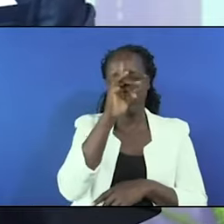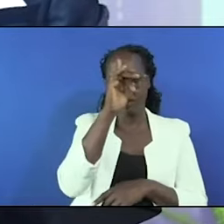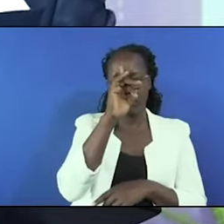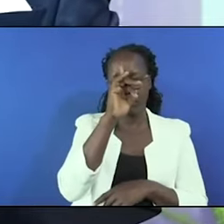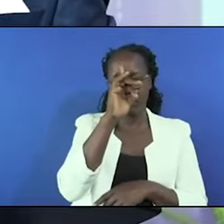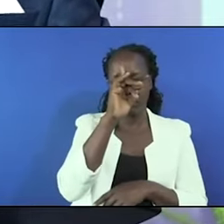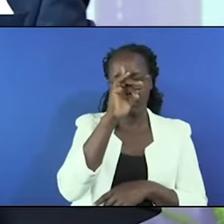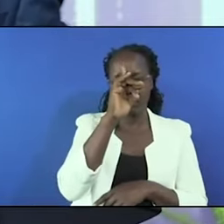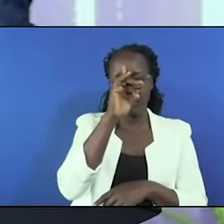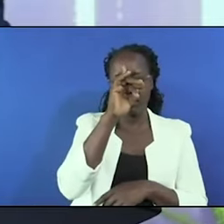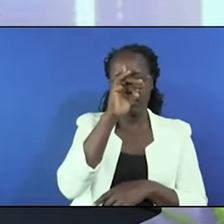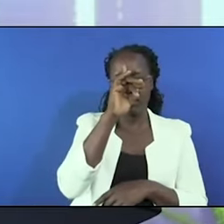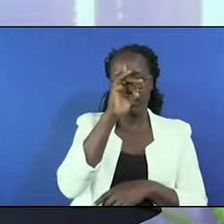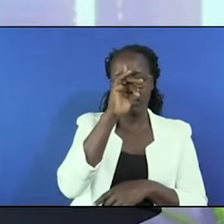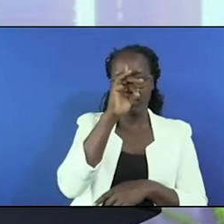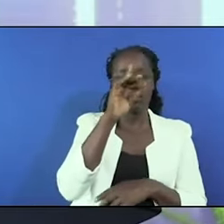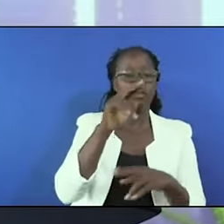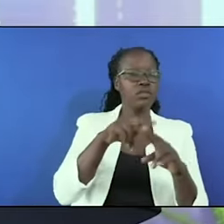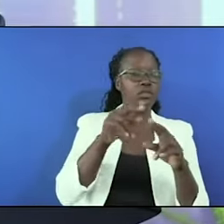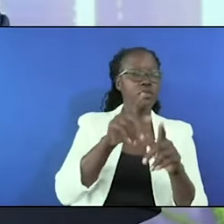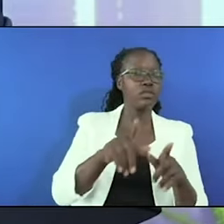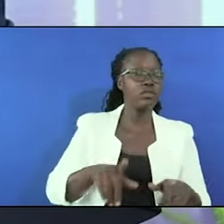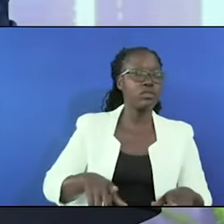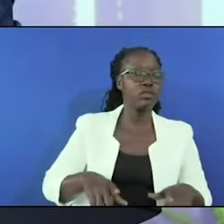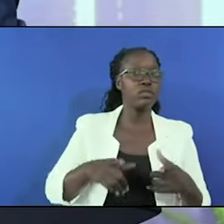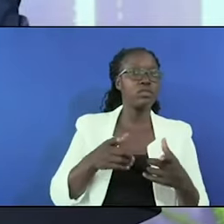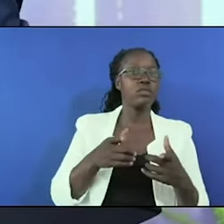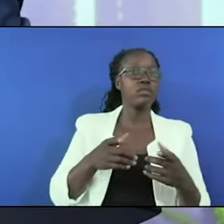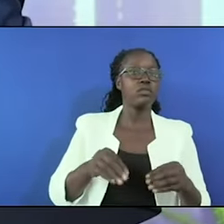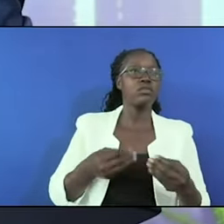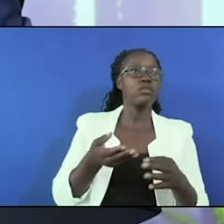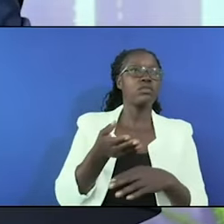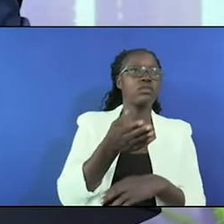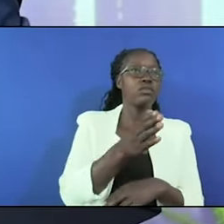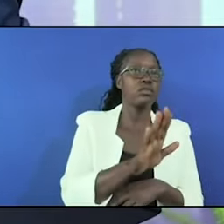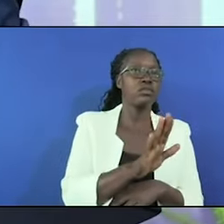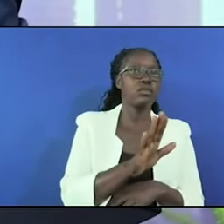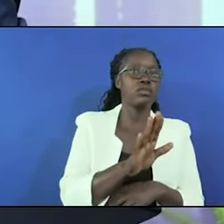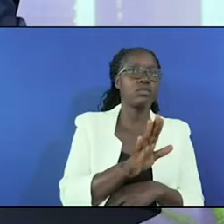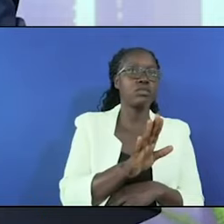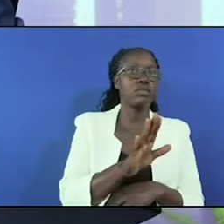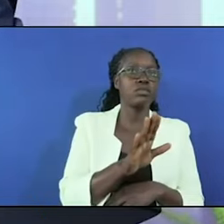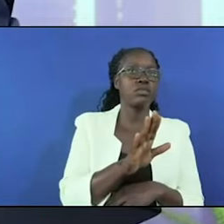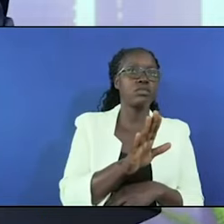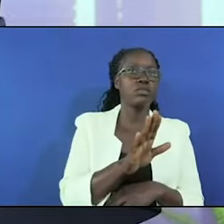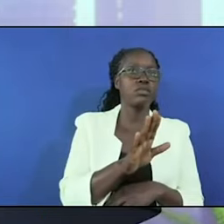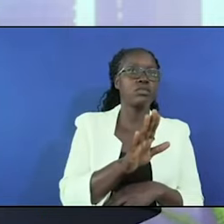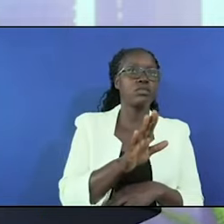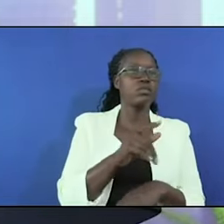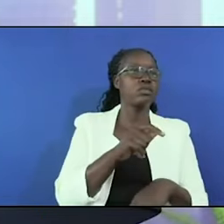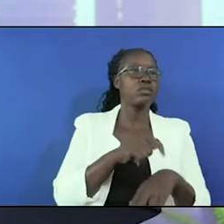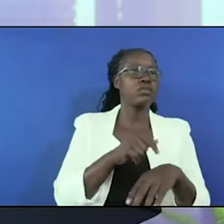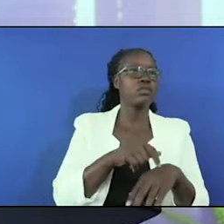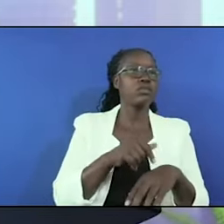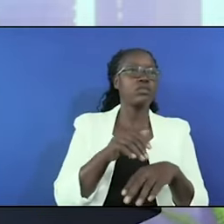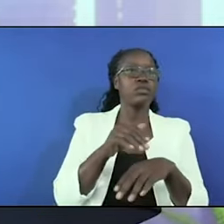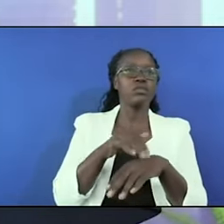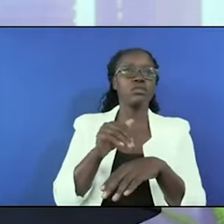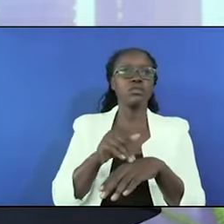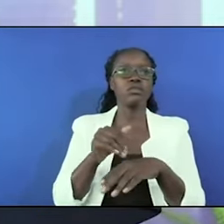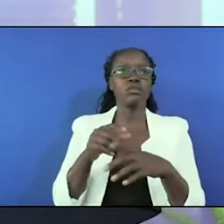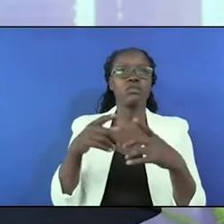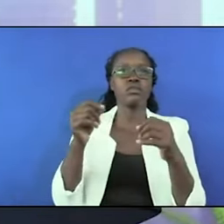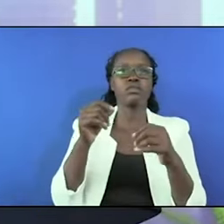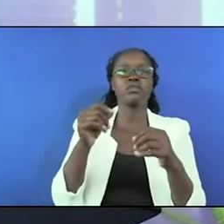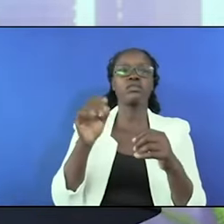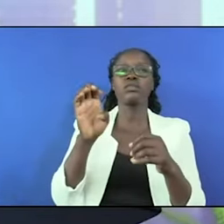serious about bringing about a restoration. When Elijah, the servant of God, in